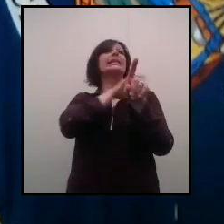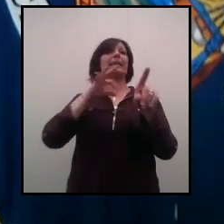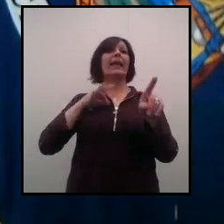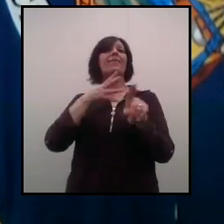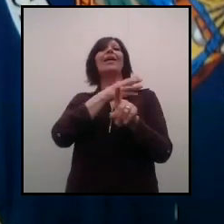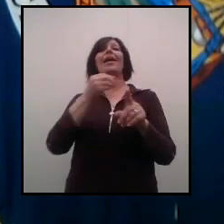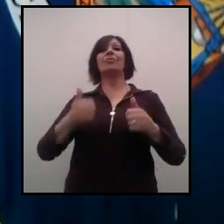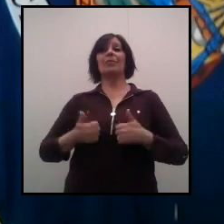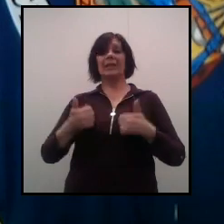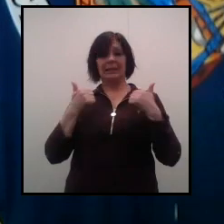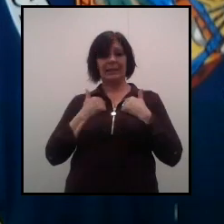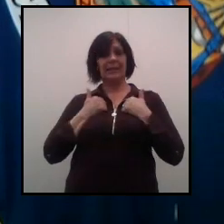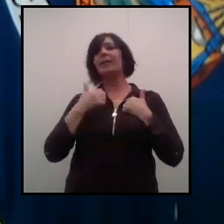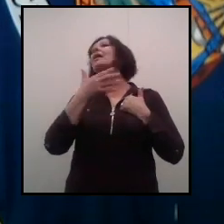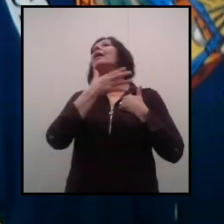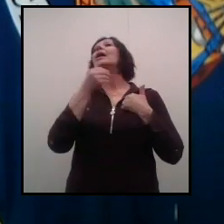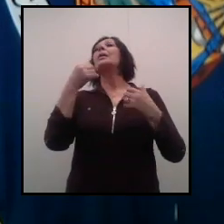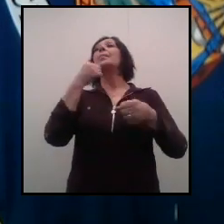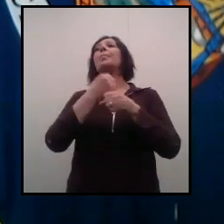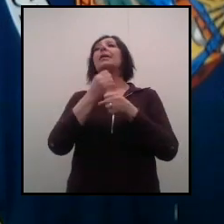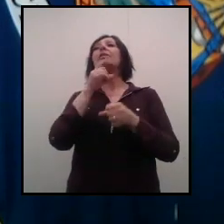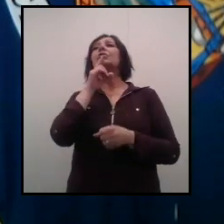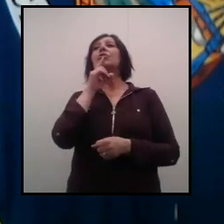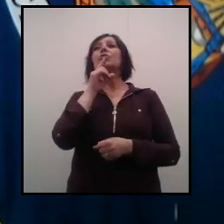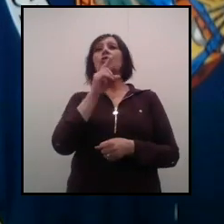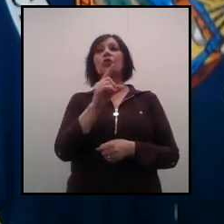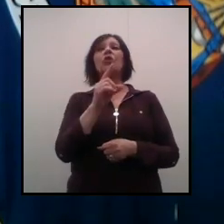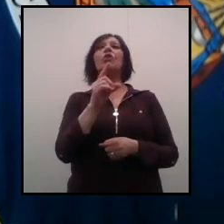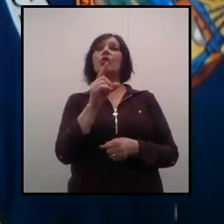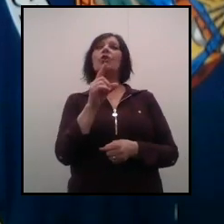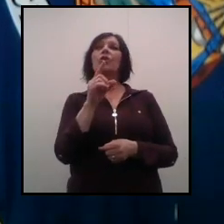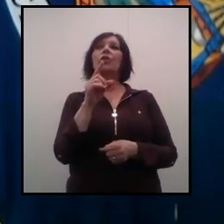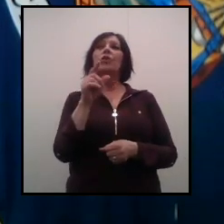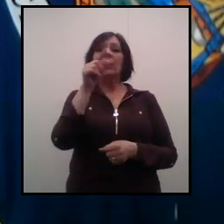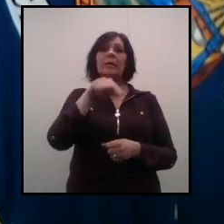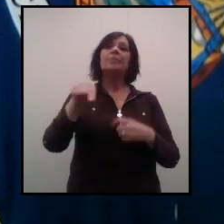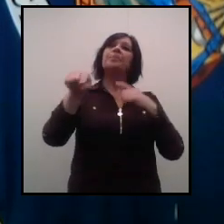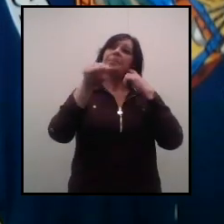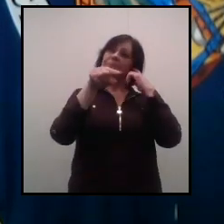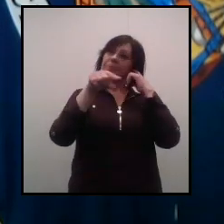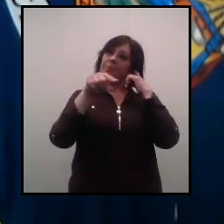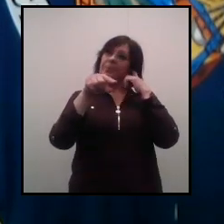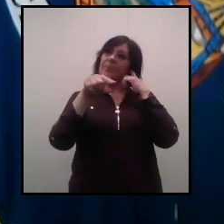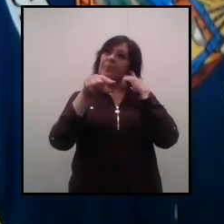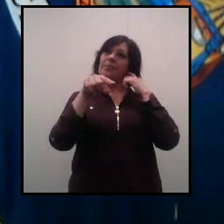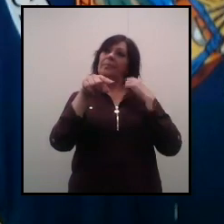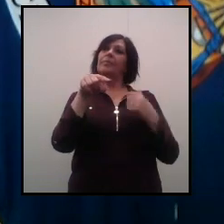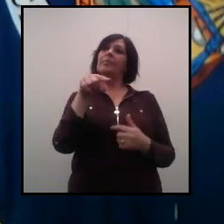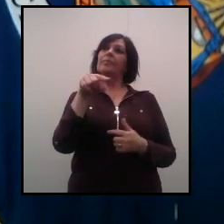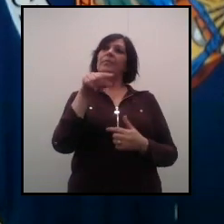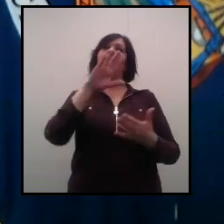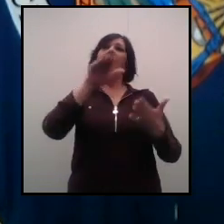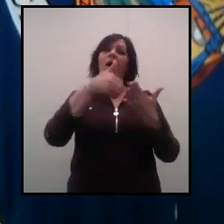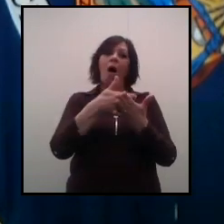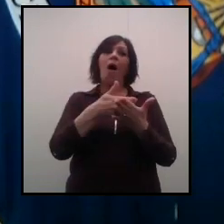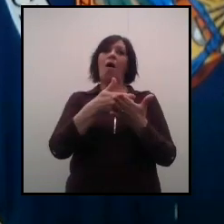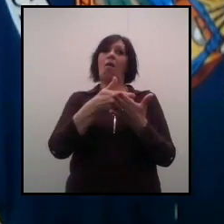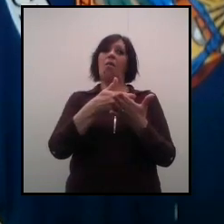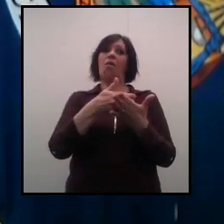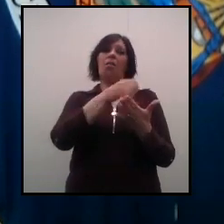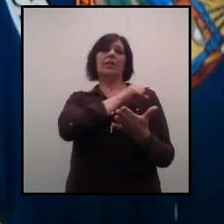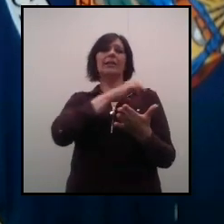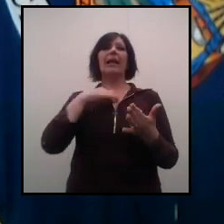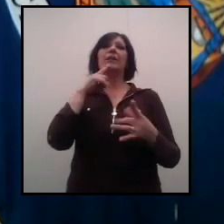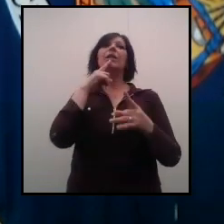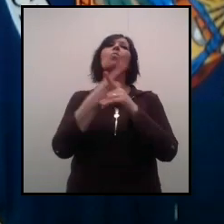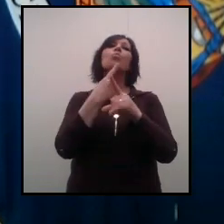then also making sure that the residents are also tested, and that all the staff have the appropriate